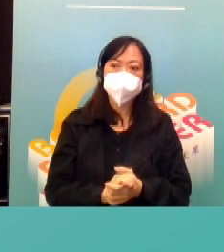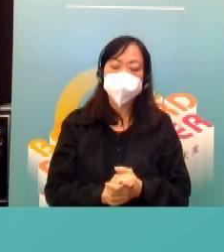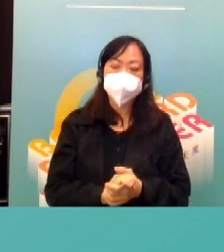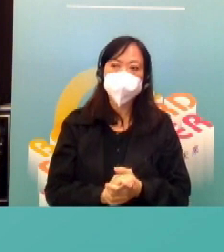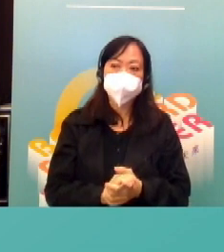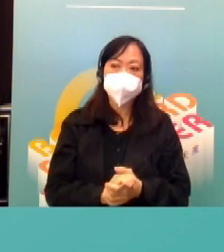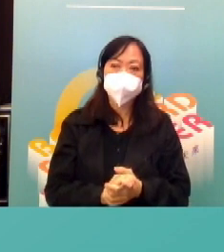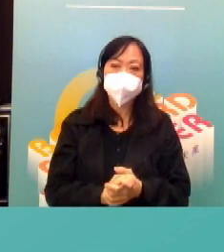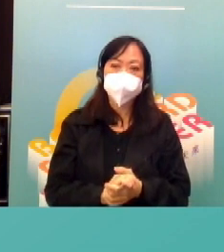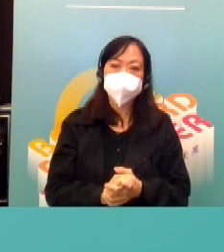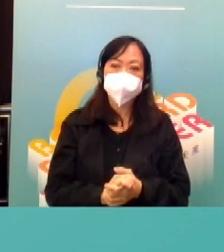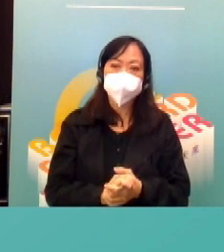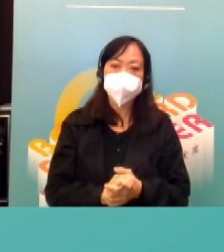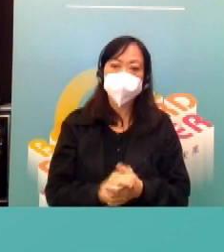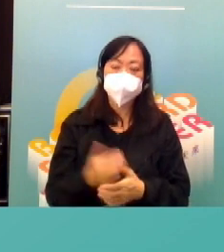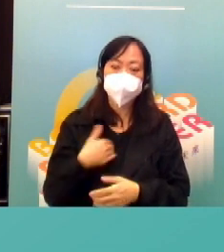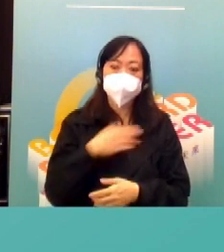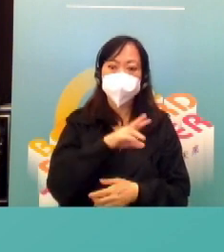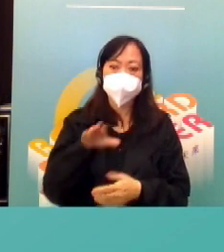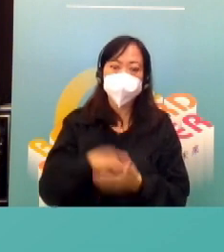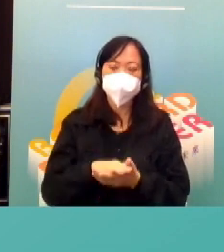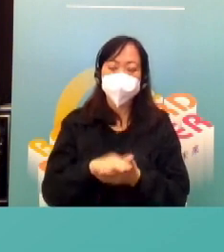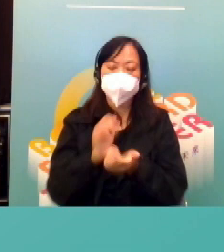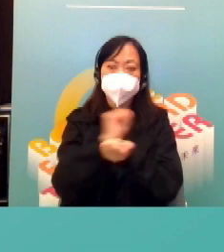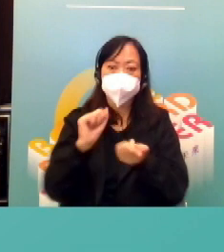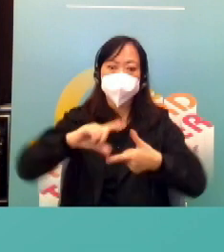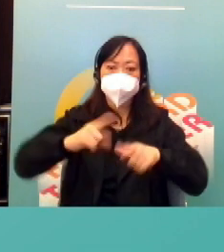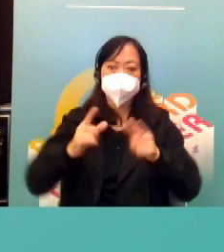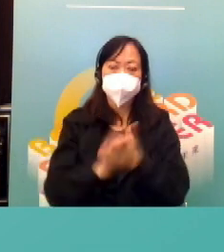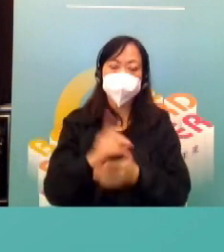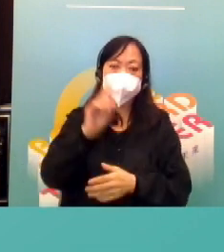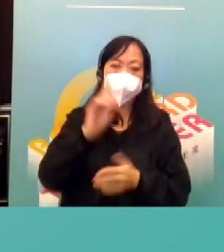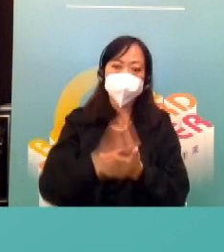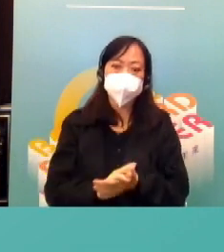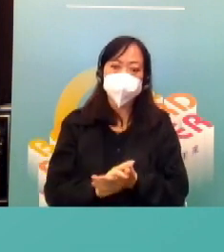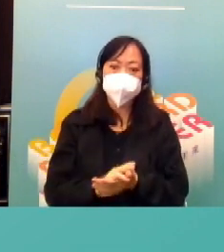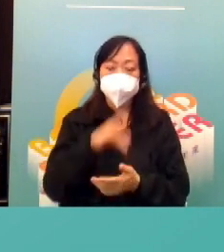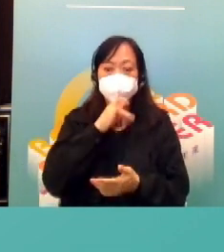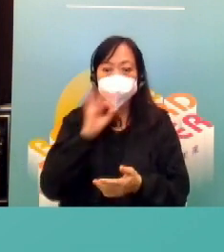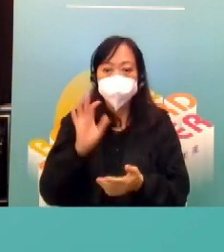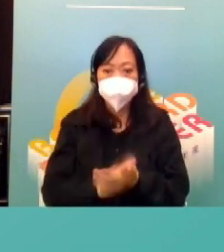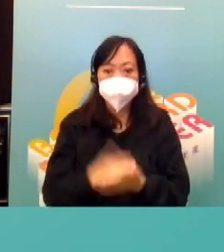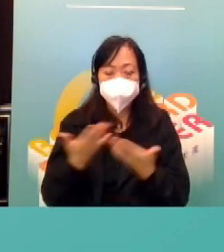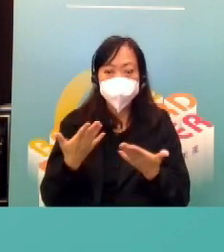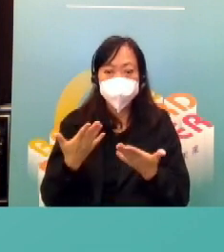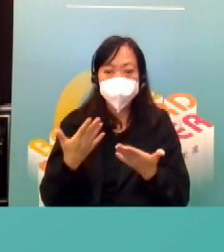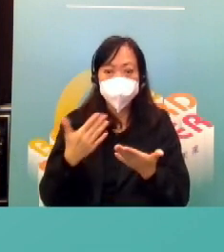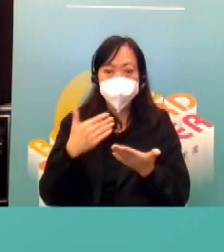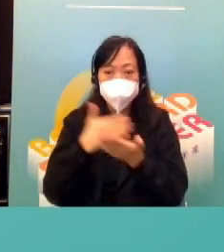to look like, and then associated with that a certain budget to achieve it. Then you've got the delivery partners, which could